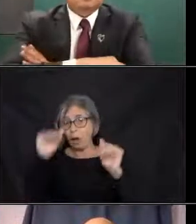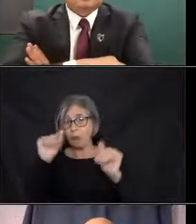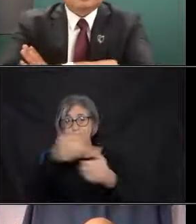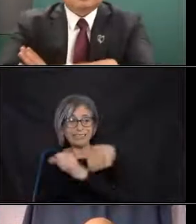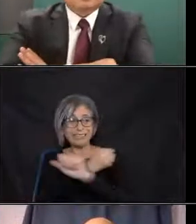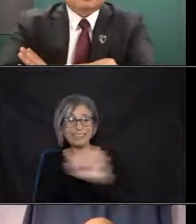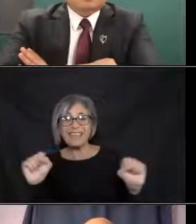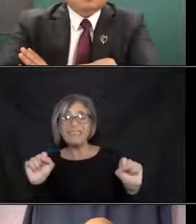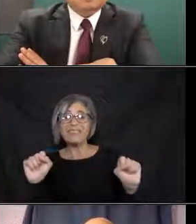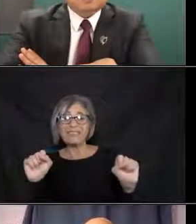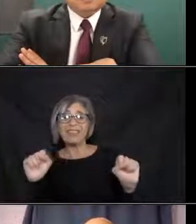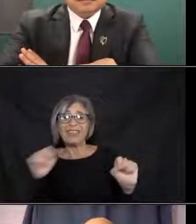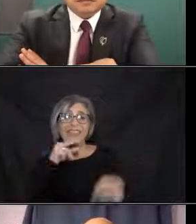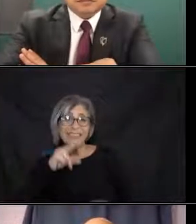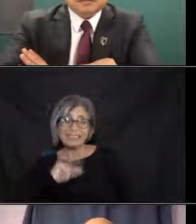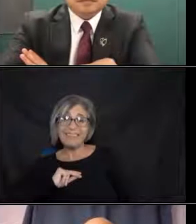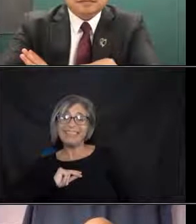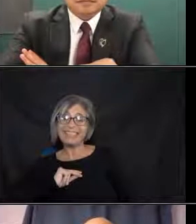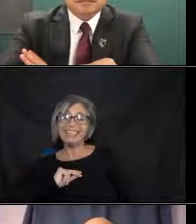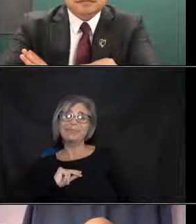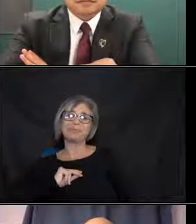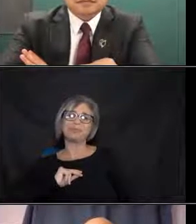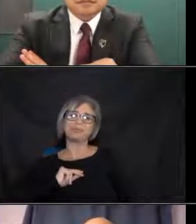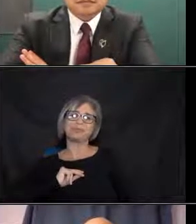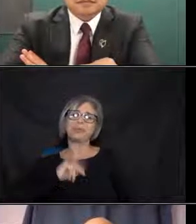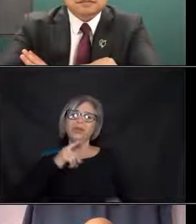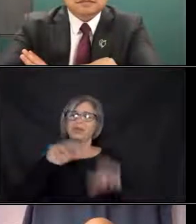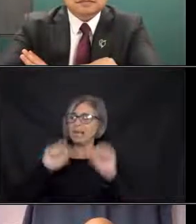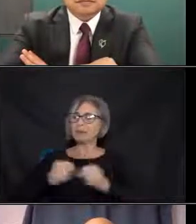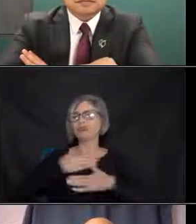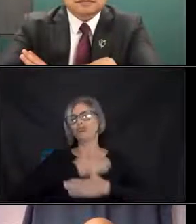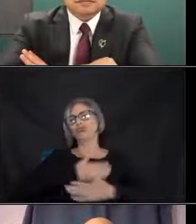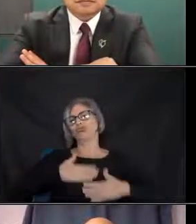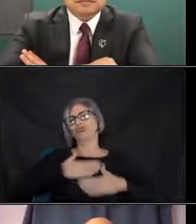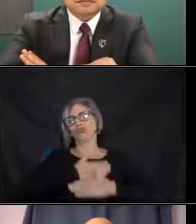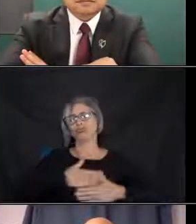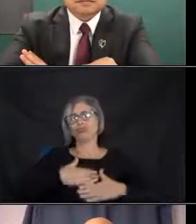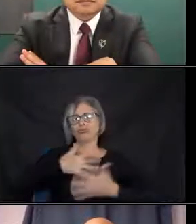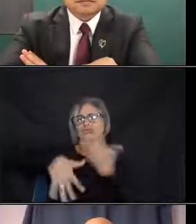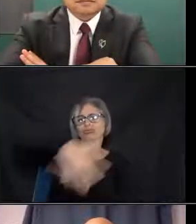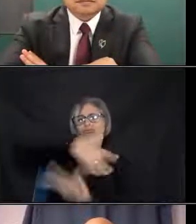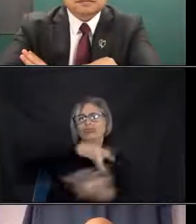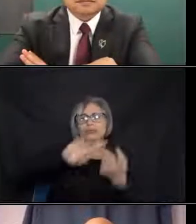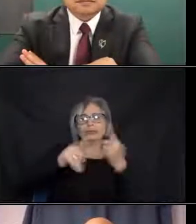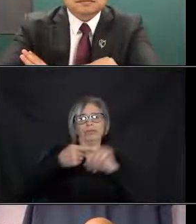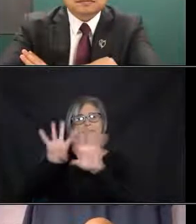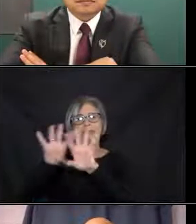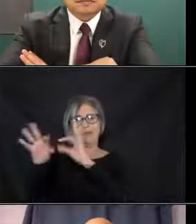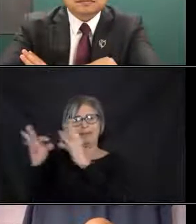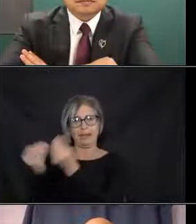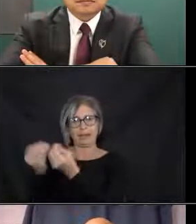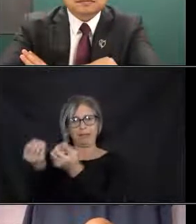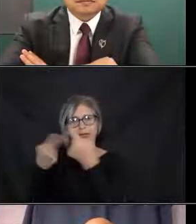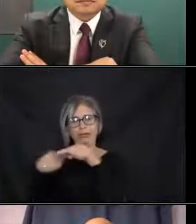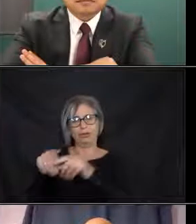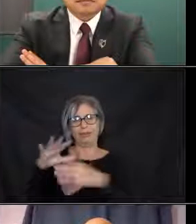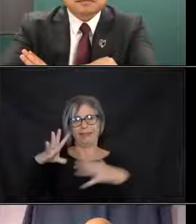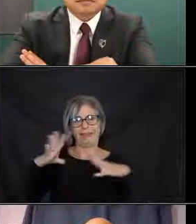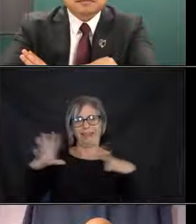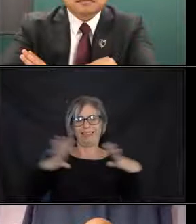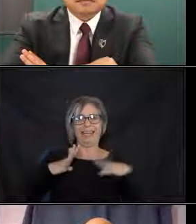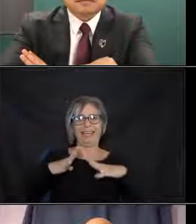safe Thanksgiving and was able to enjoy spending time with friends and family over the long holiday,